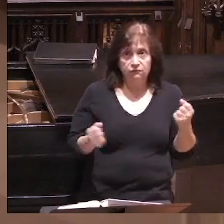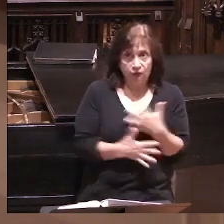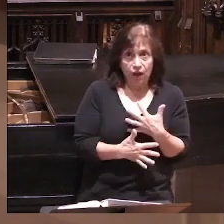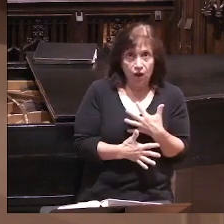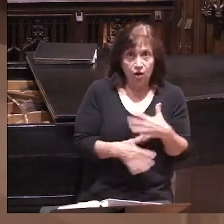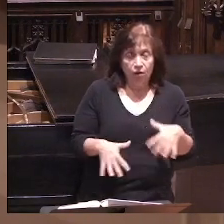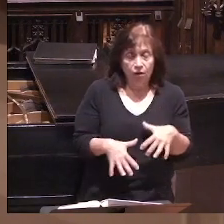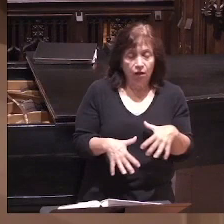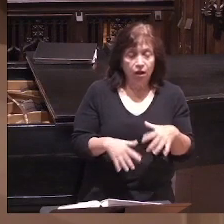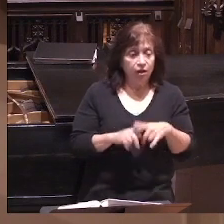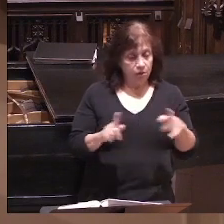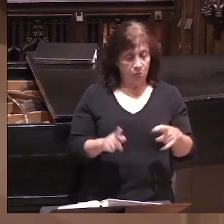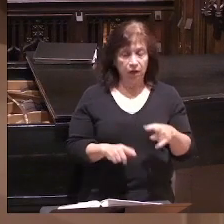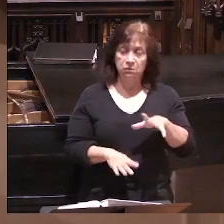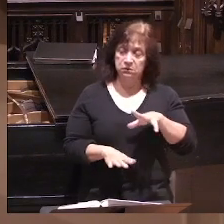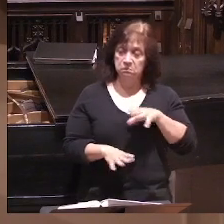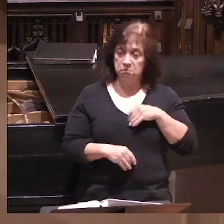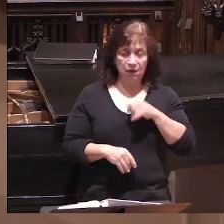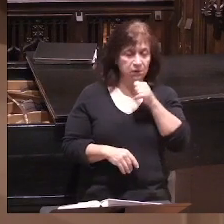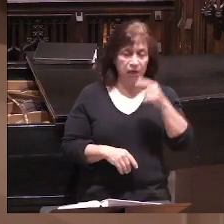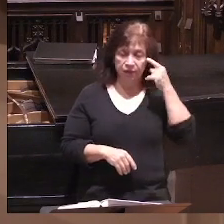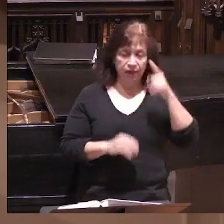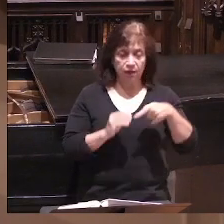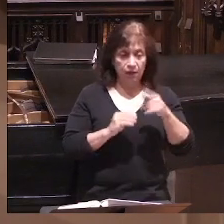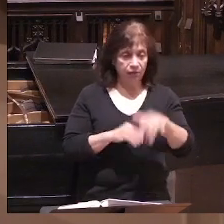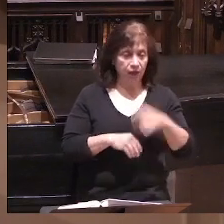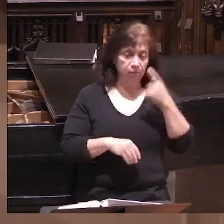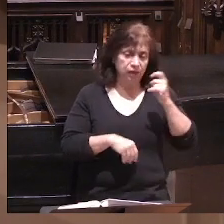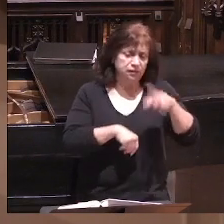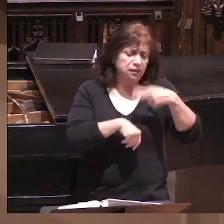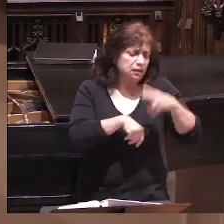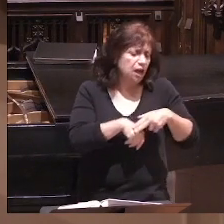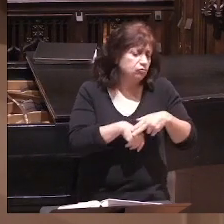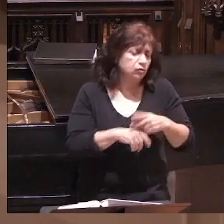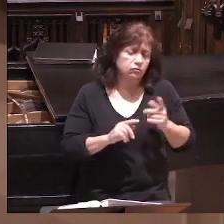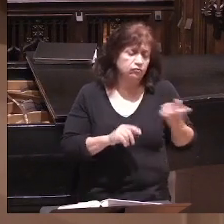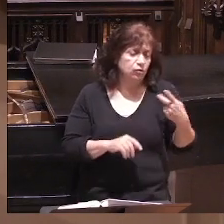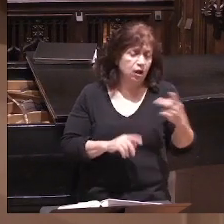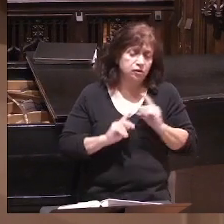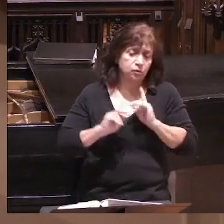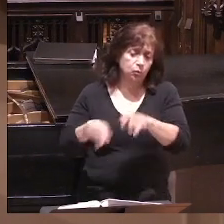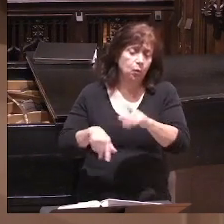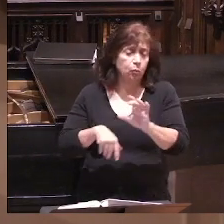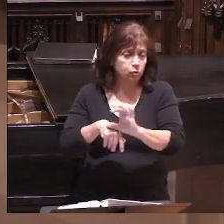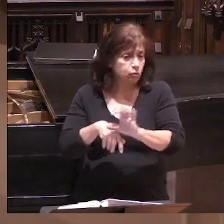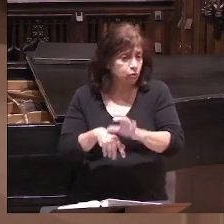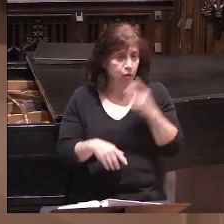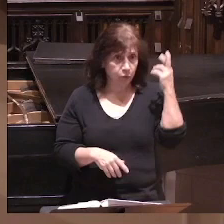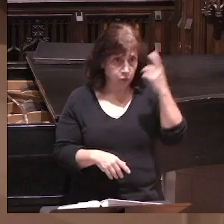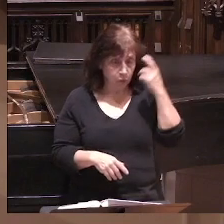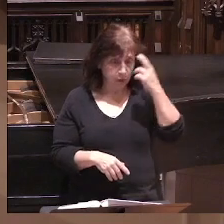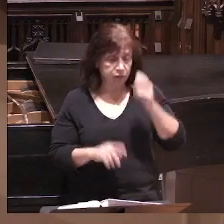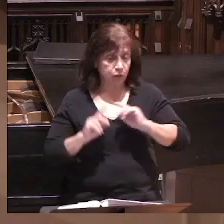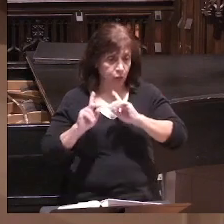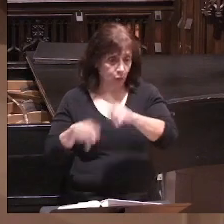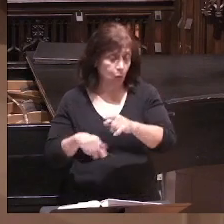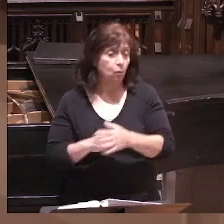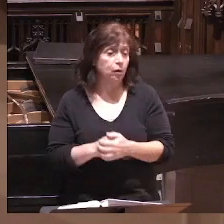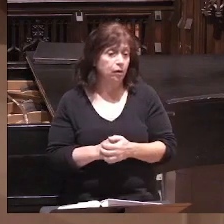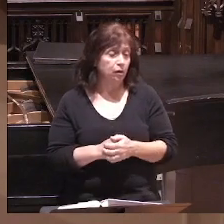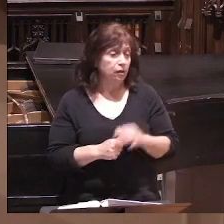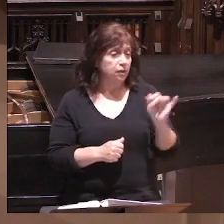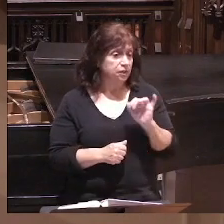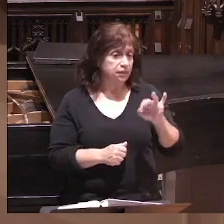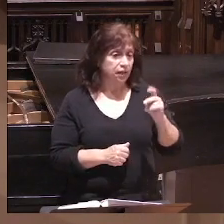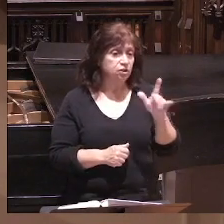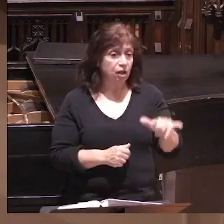just was like, okay, we'll go. Like, I'm not thinking about it because it's so natural to go. And then there was a reason. There was a real reason to go, just like July